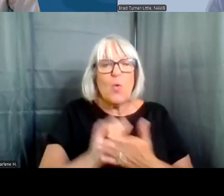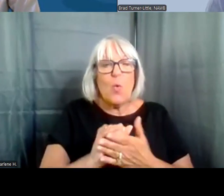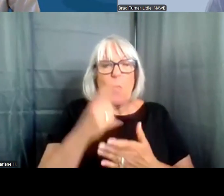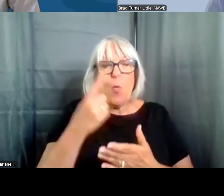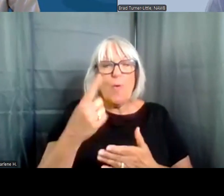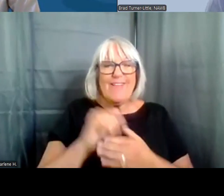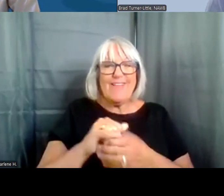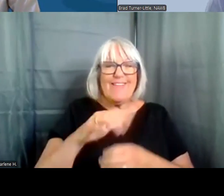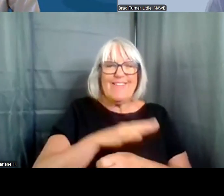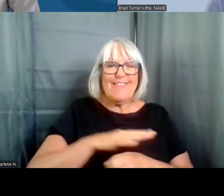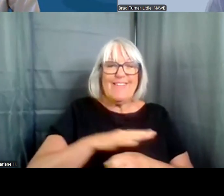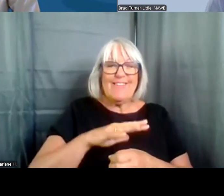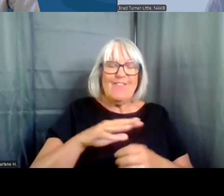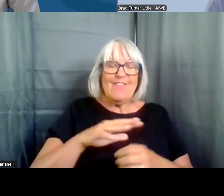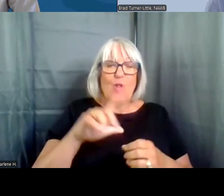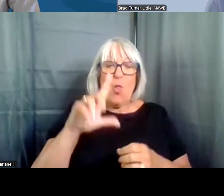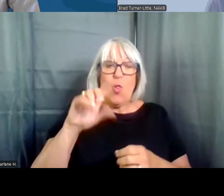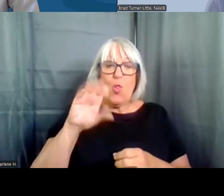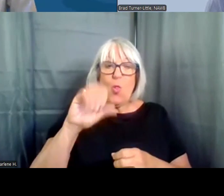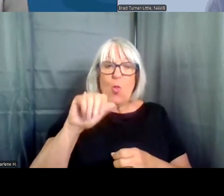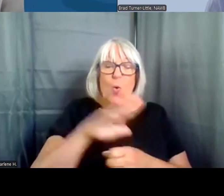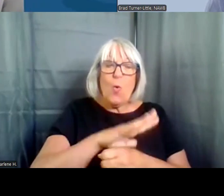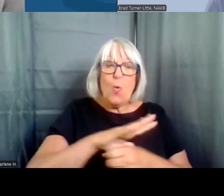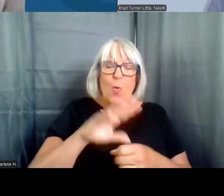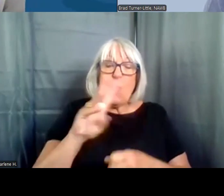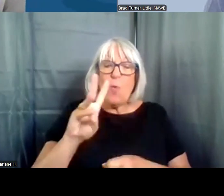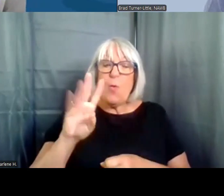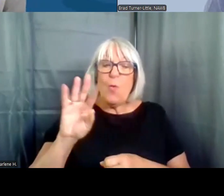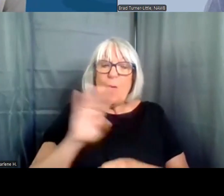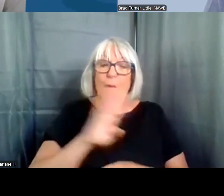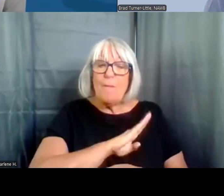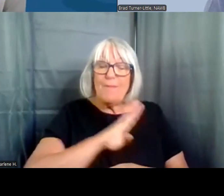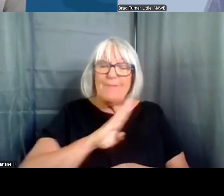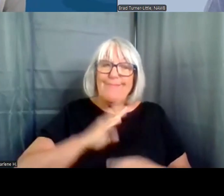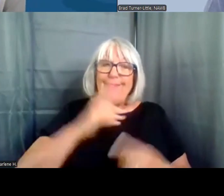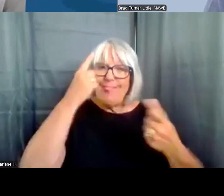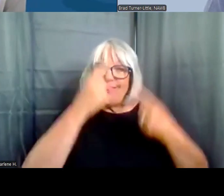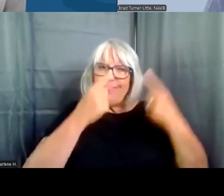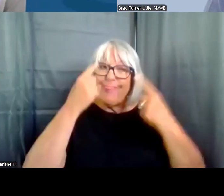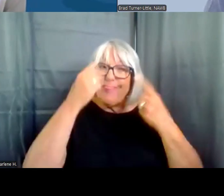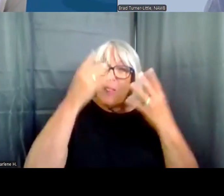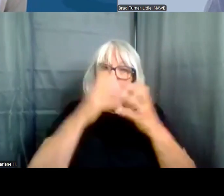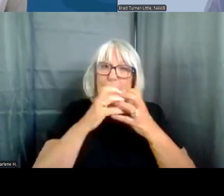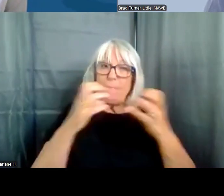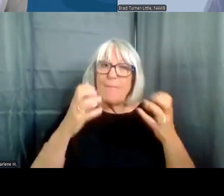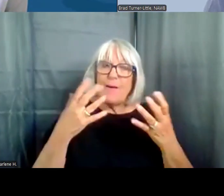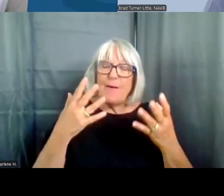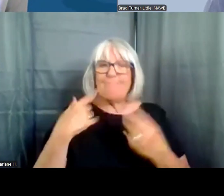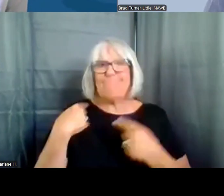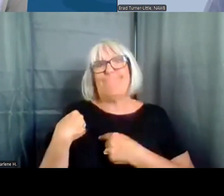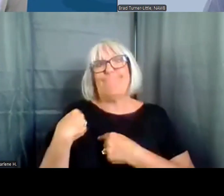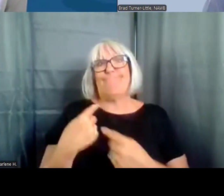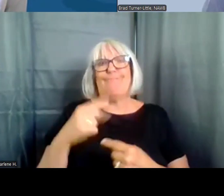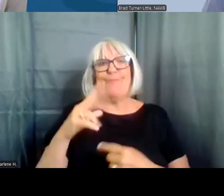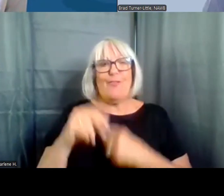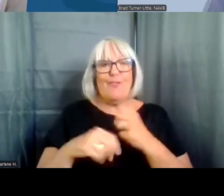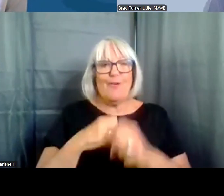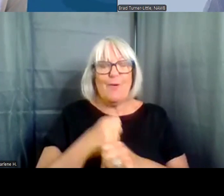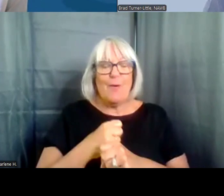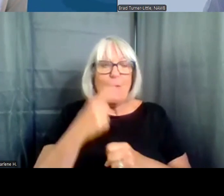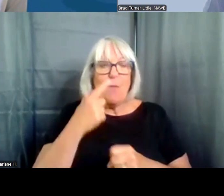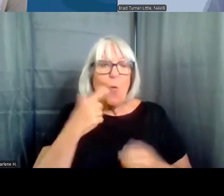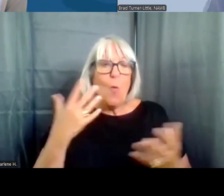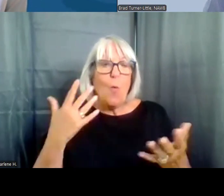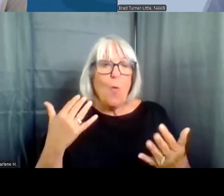been thinking a lot about, probably over the last 25, 30 years. Because on an annual basis, they are funded